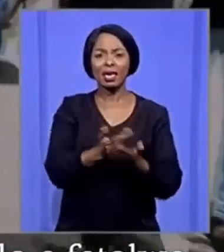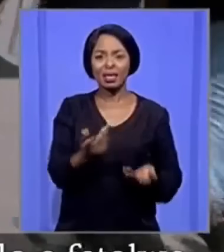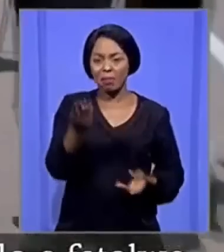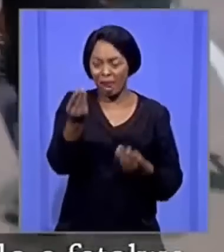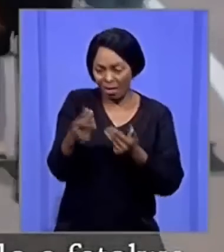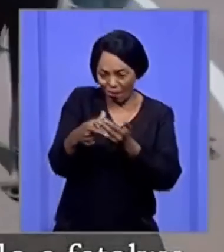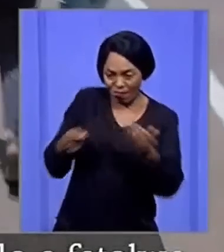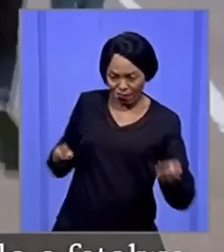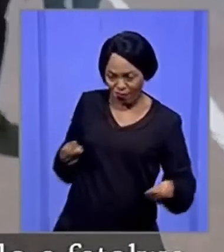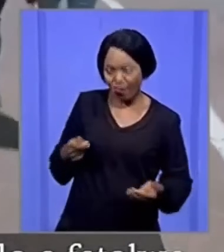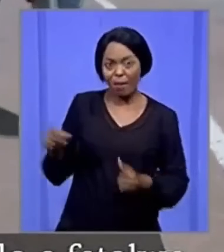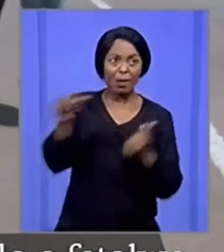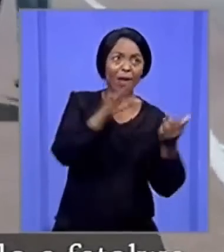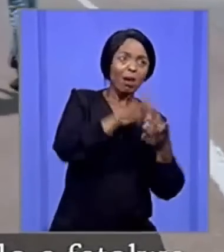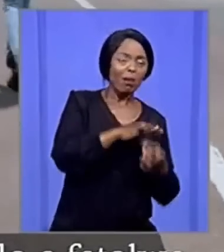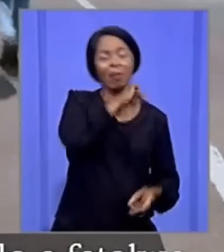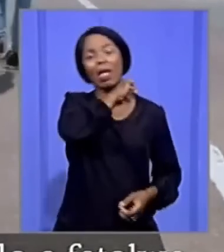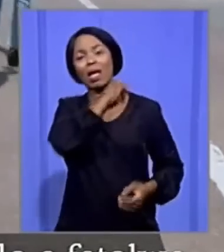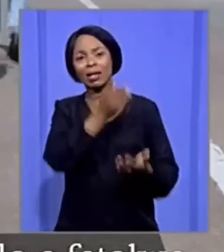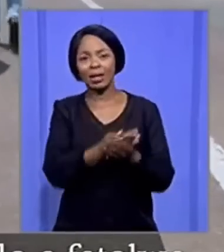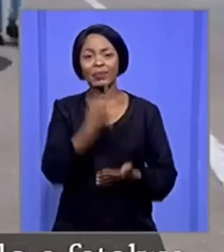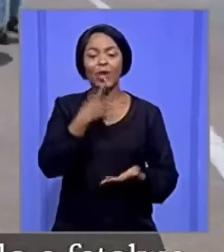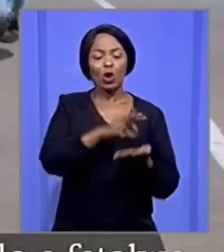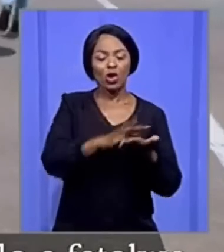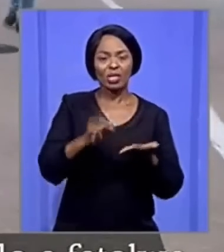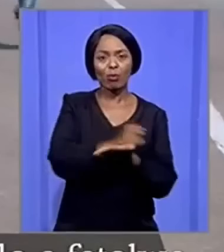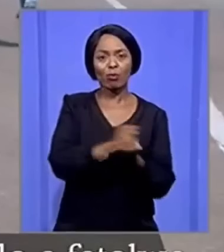morago. Ba ipiletša gape gore kontraka ya Post